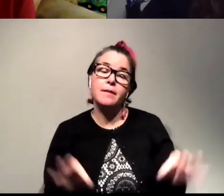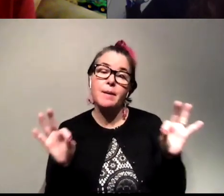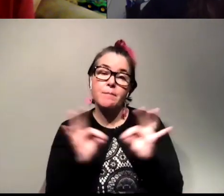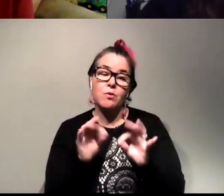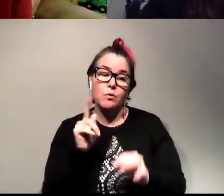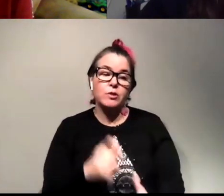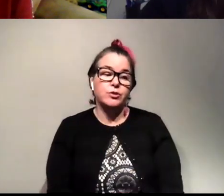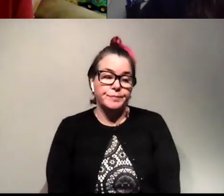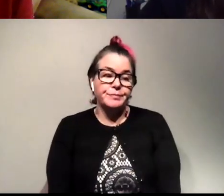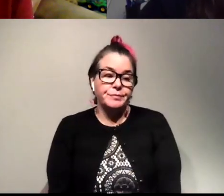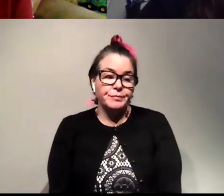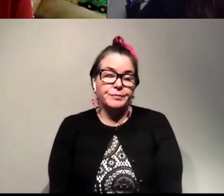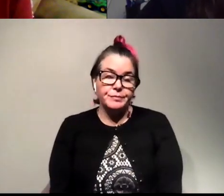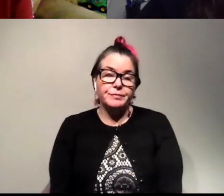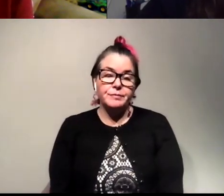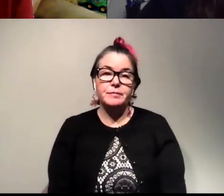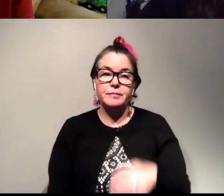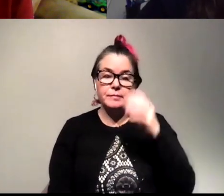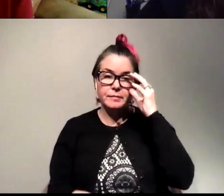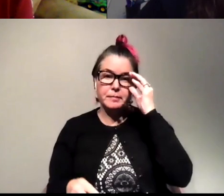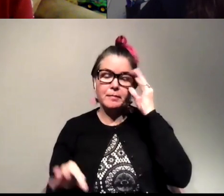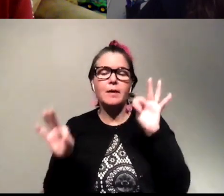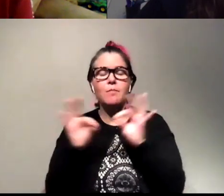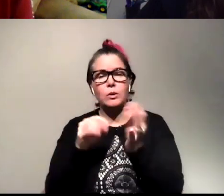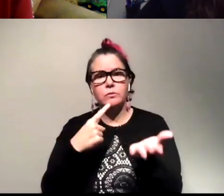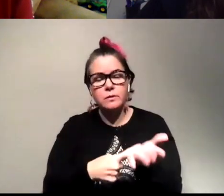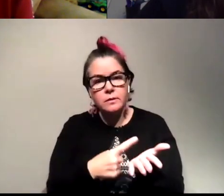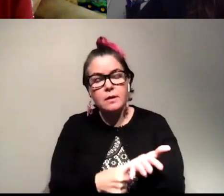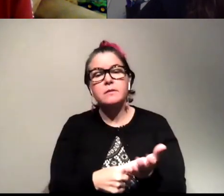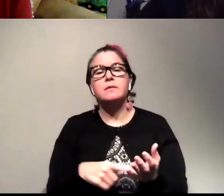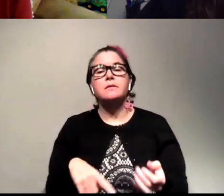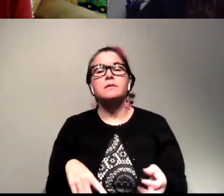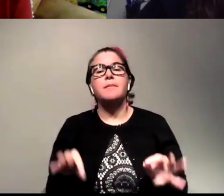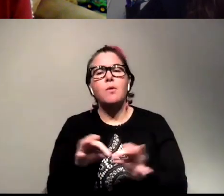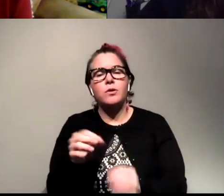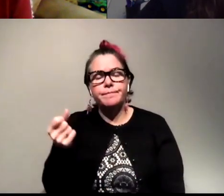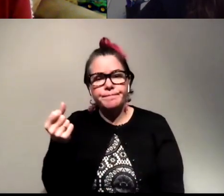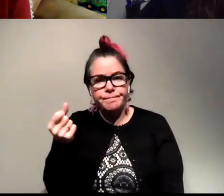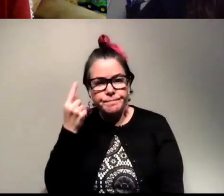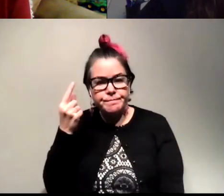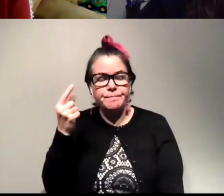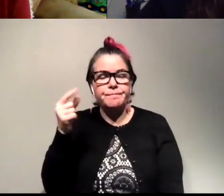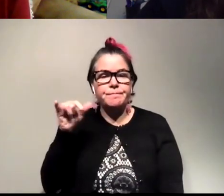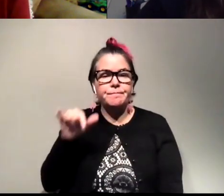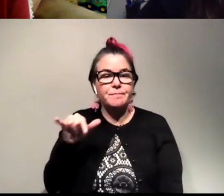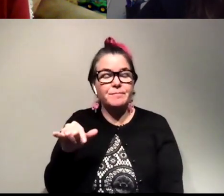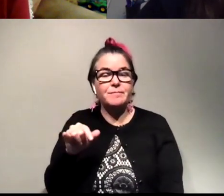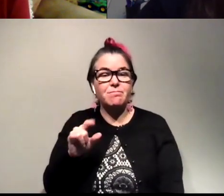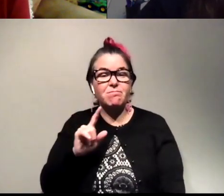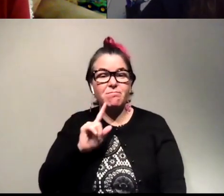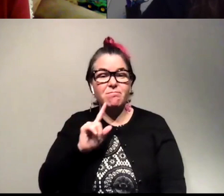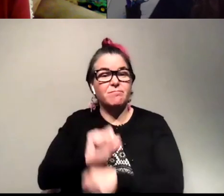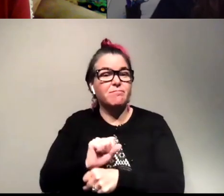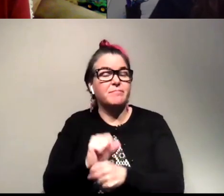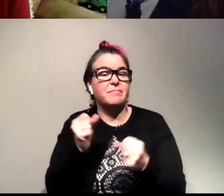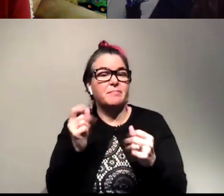question. I think it's important to talk about. I think it's important to understand that that is the reality for